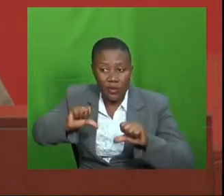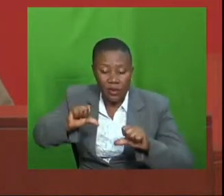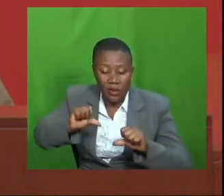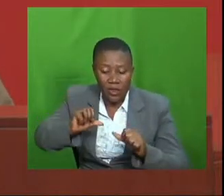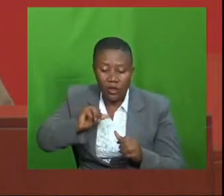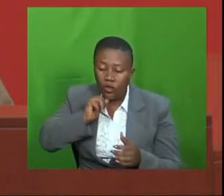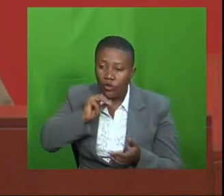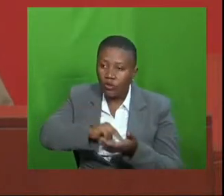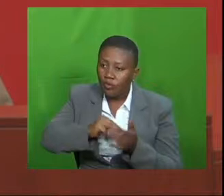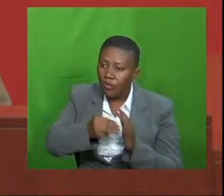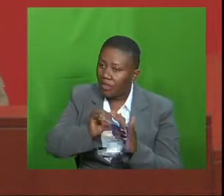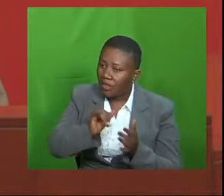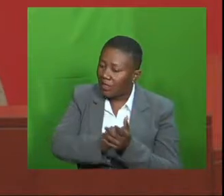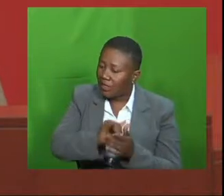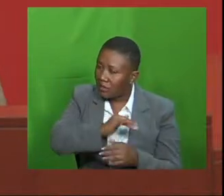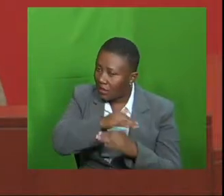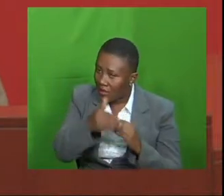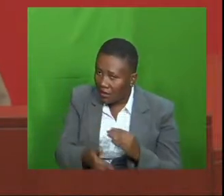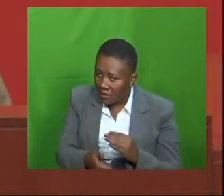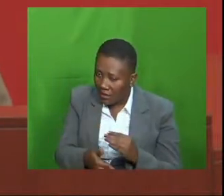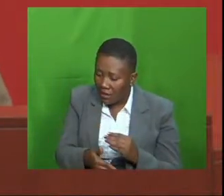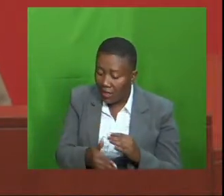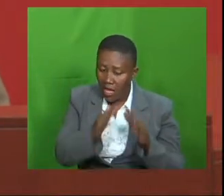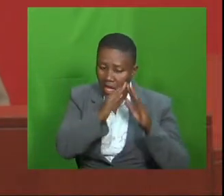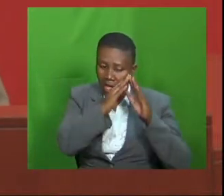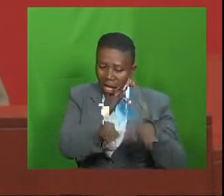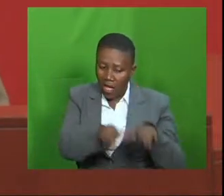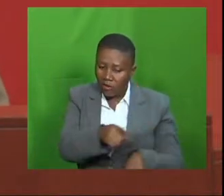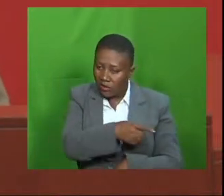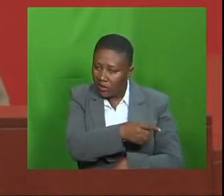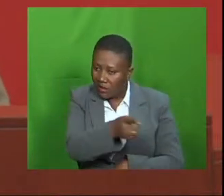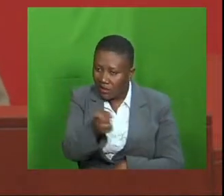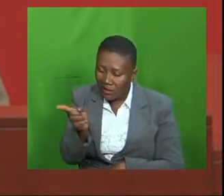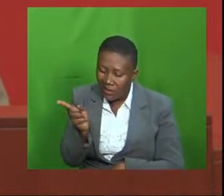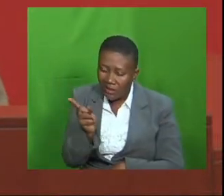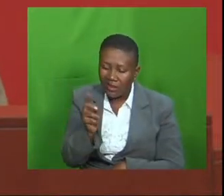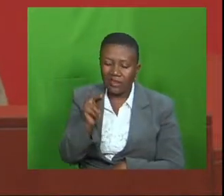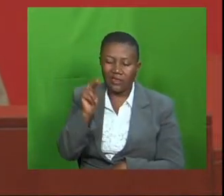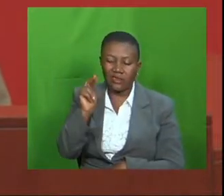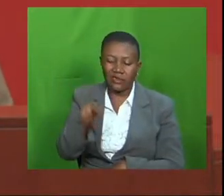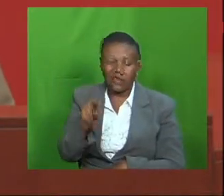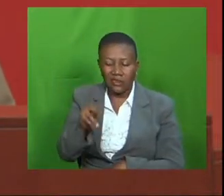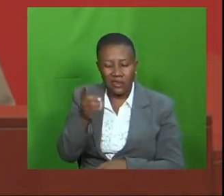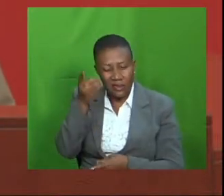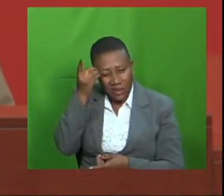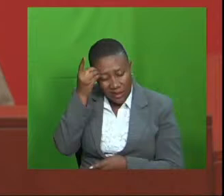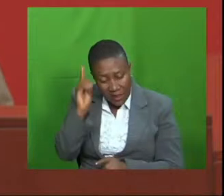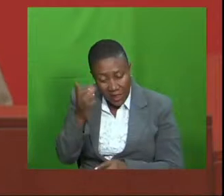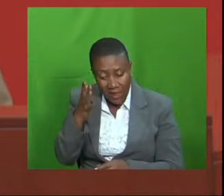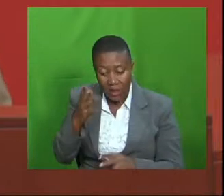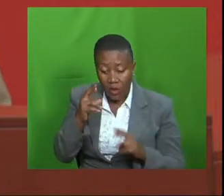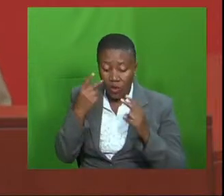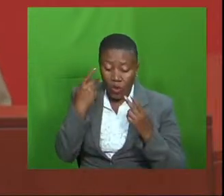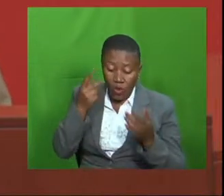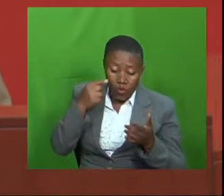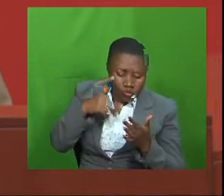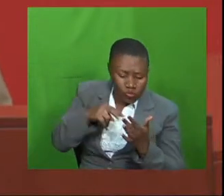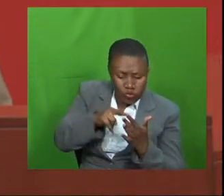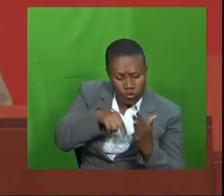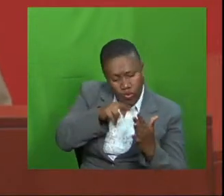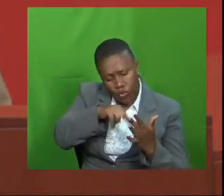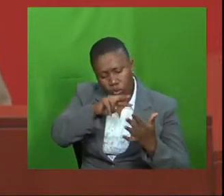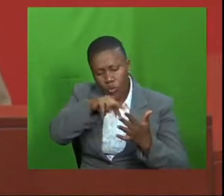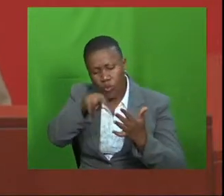final. It's for the House that will go through it, because